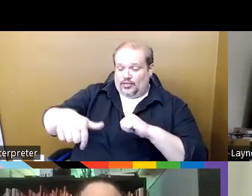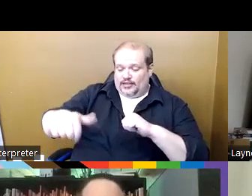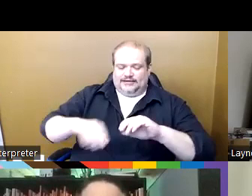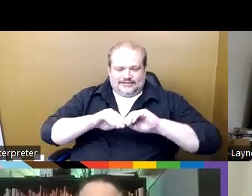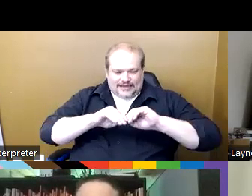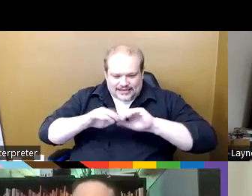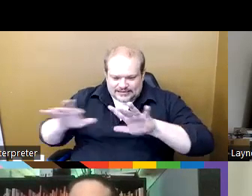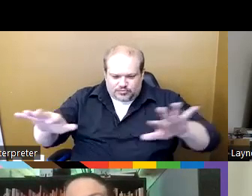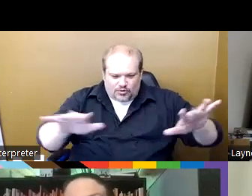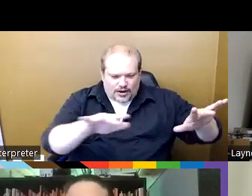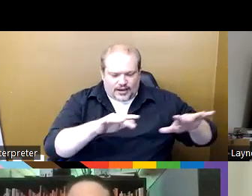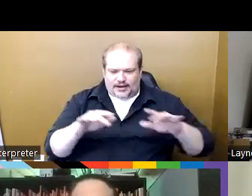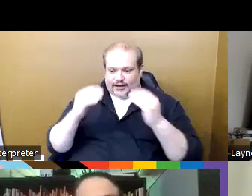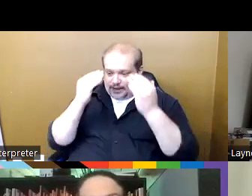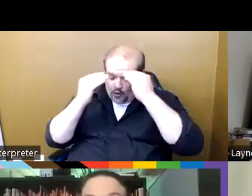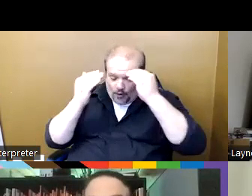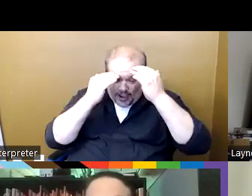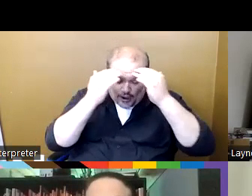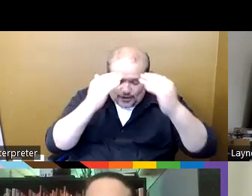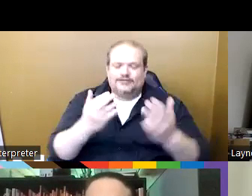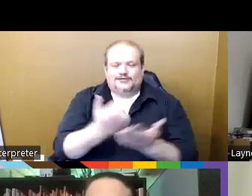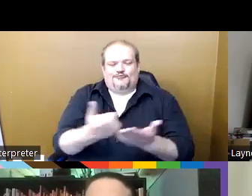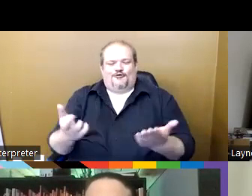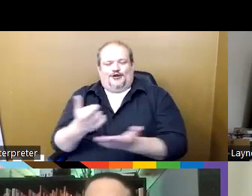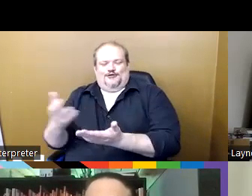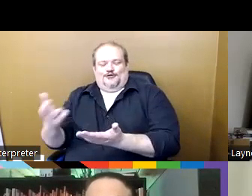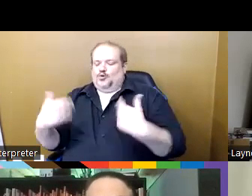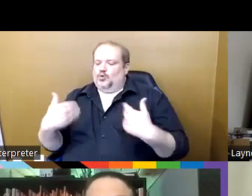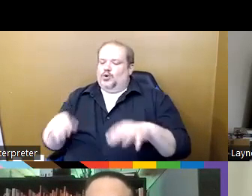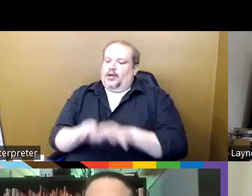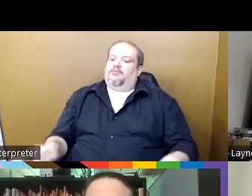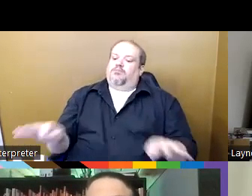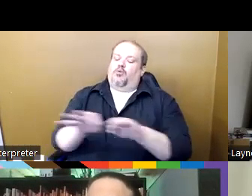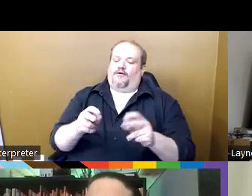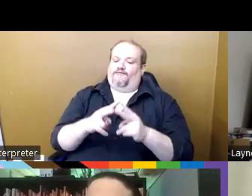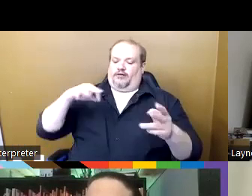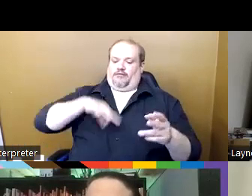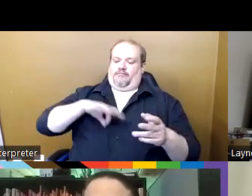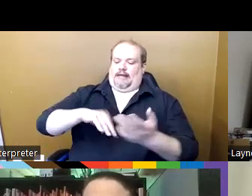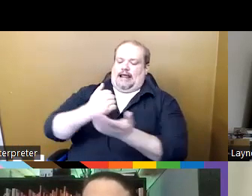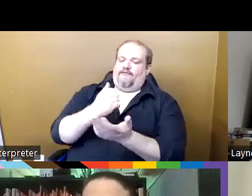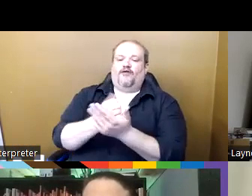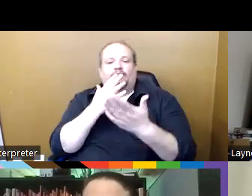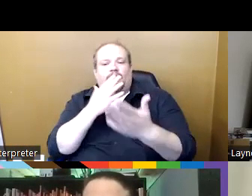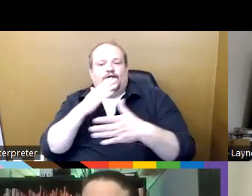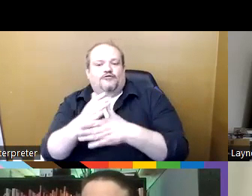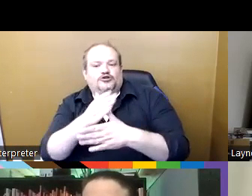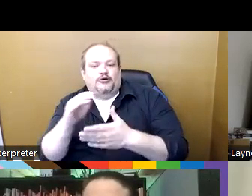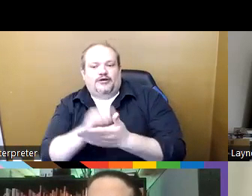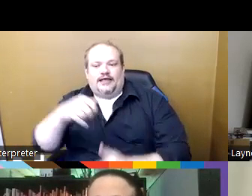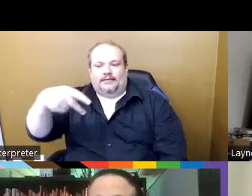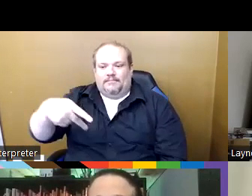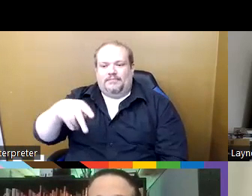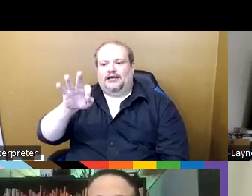spreading awareness and also resources is incredibly helpful. And thank you, Kirill, for sharing that PFLAG